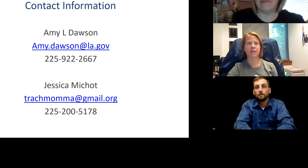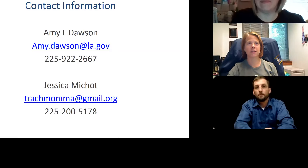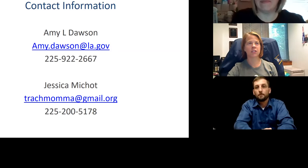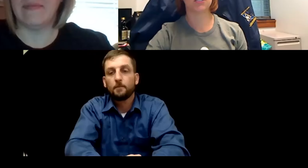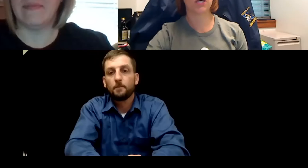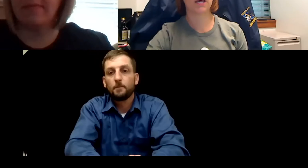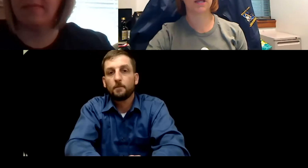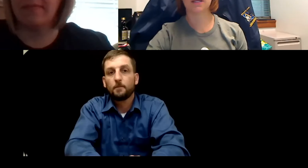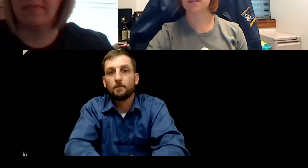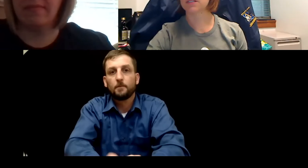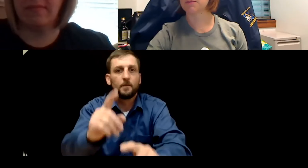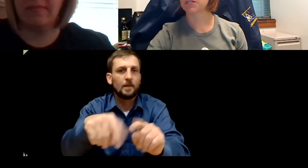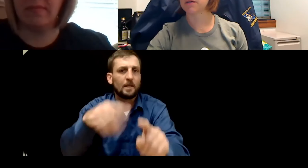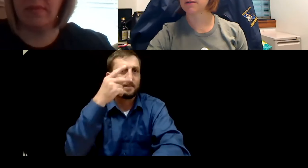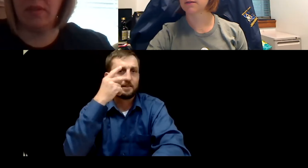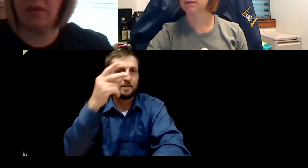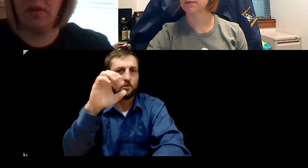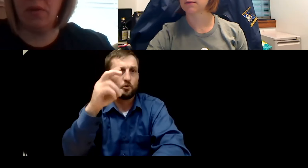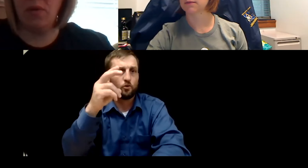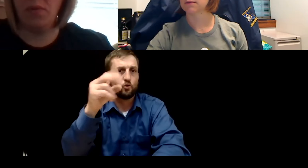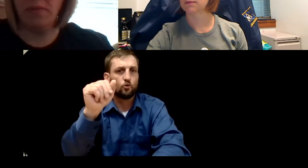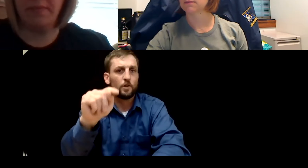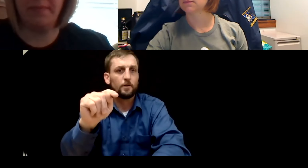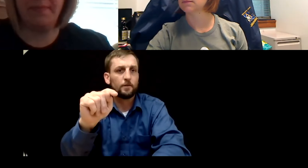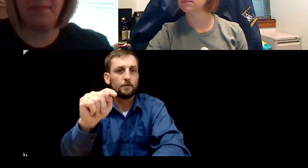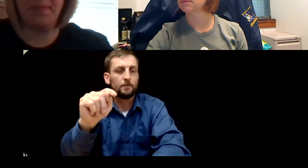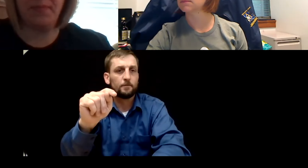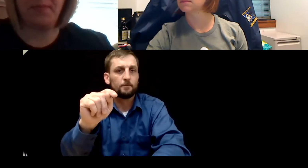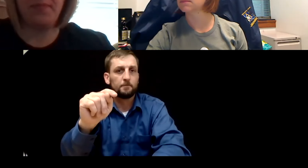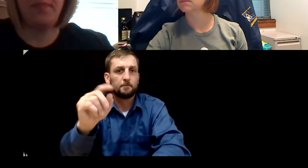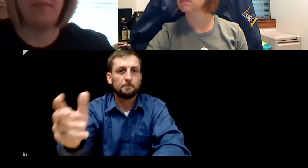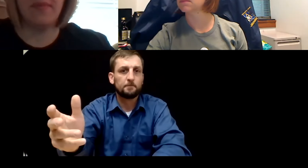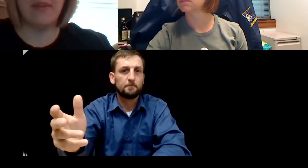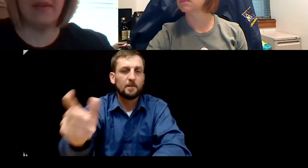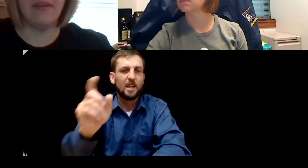I can't see the chat. I guess I have to stop sharing.